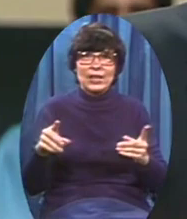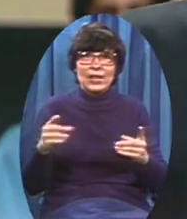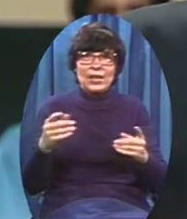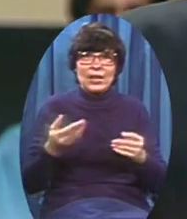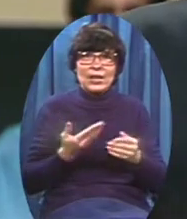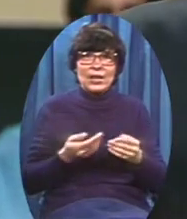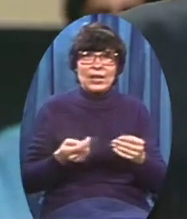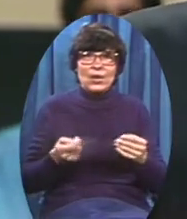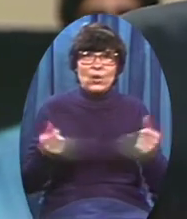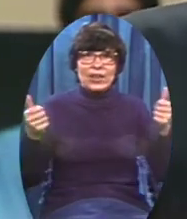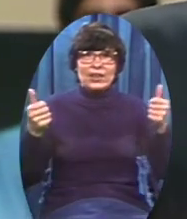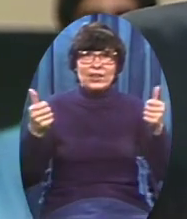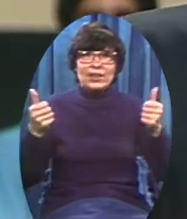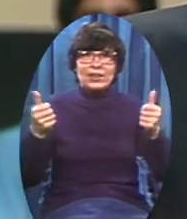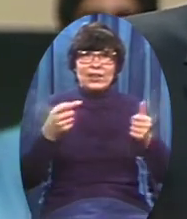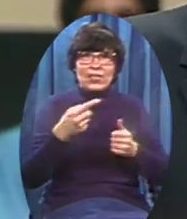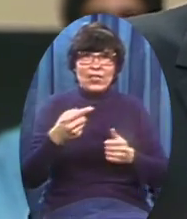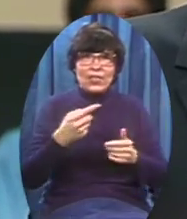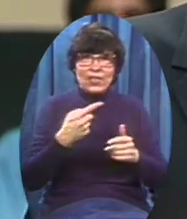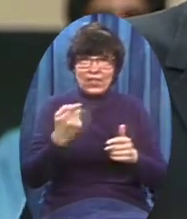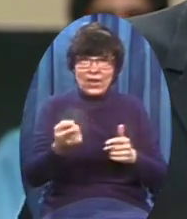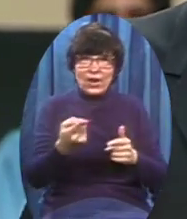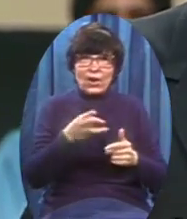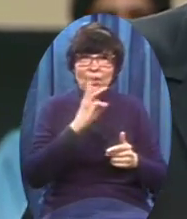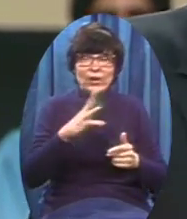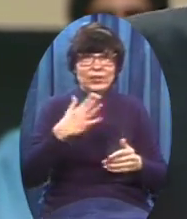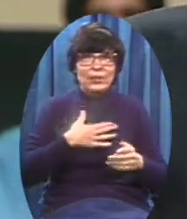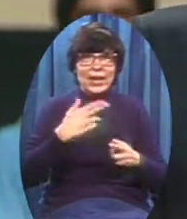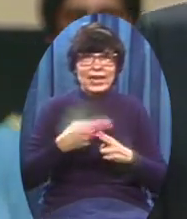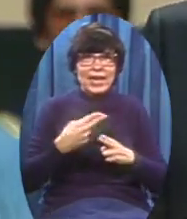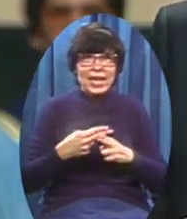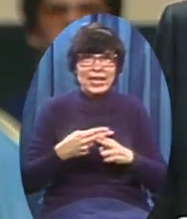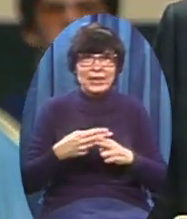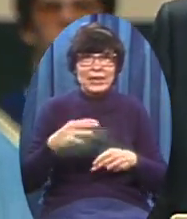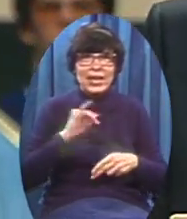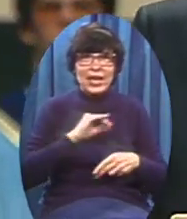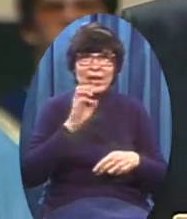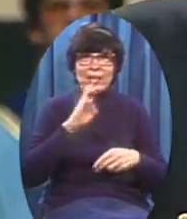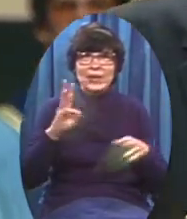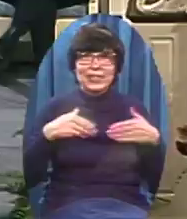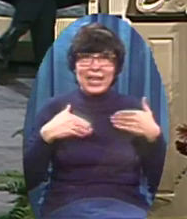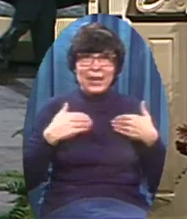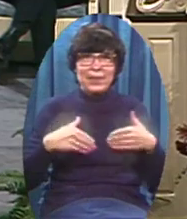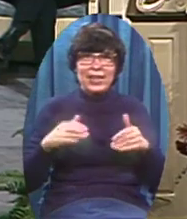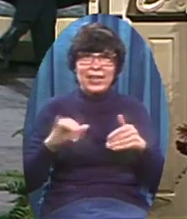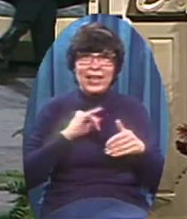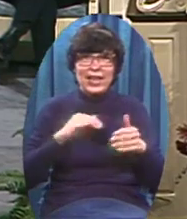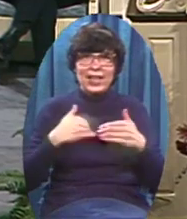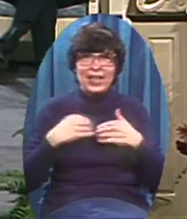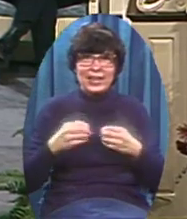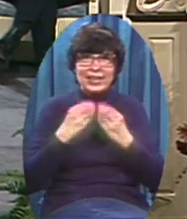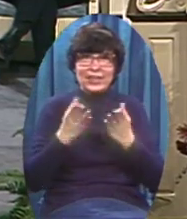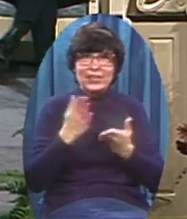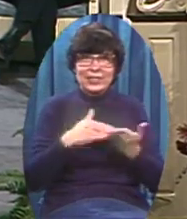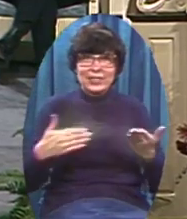eye, there was J. Harold Smith on that screen. I sure was glad I'd given something. I tell you, if you ever come here and you haven't given